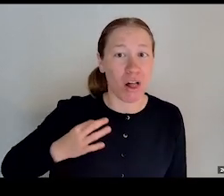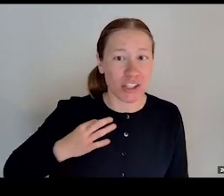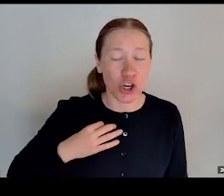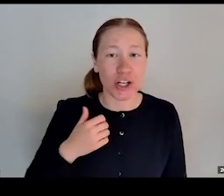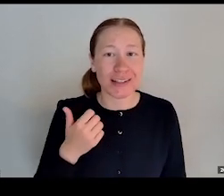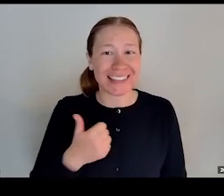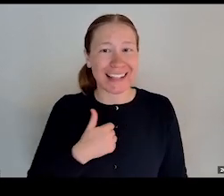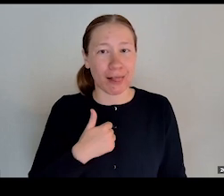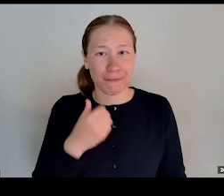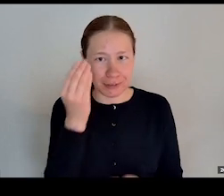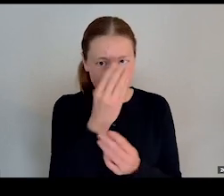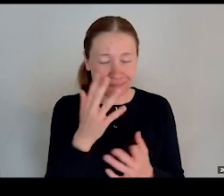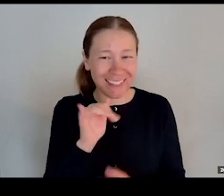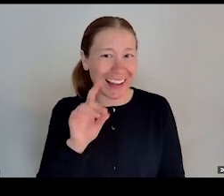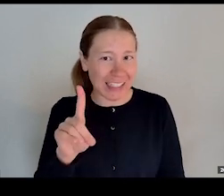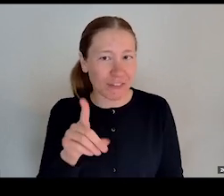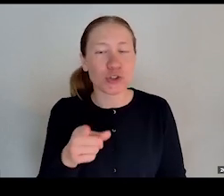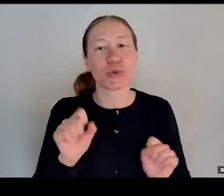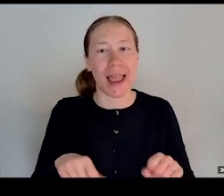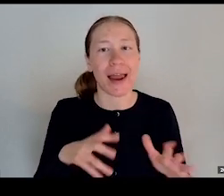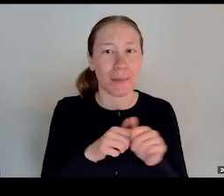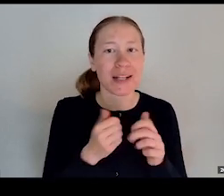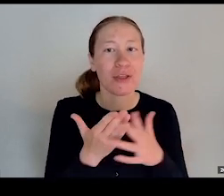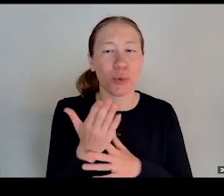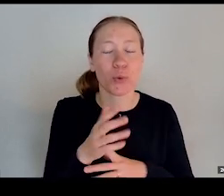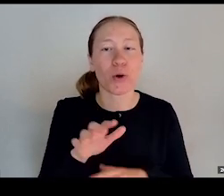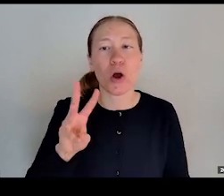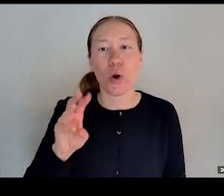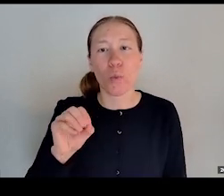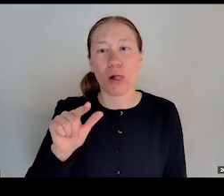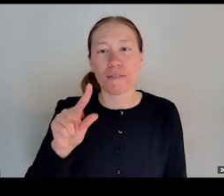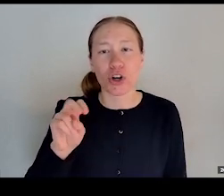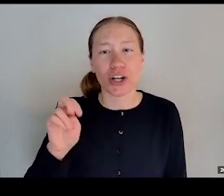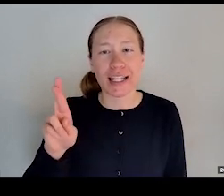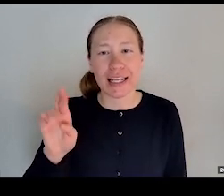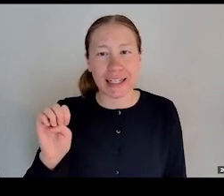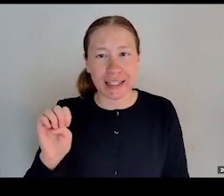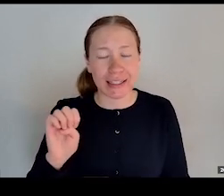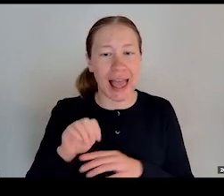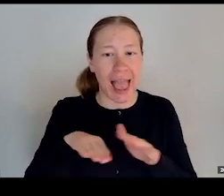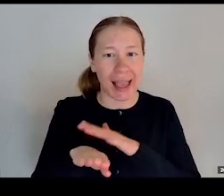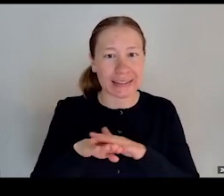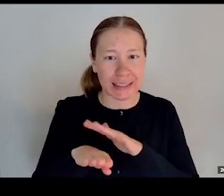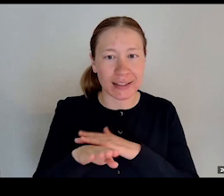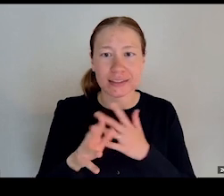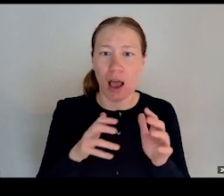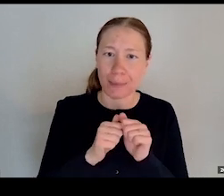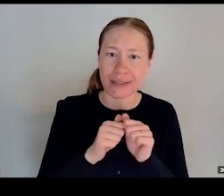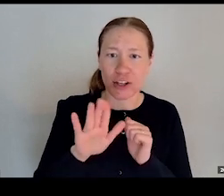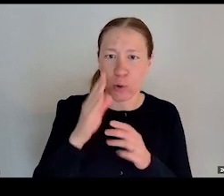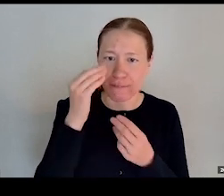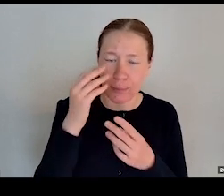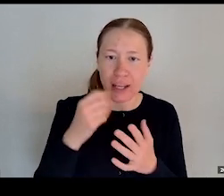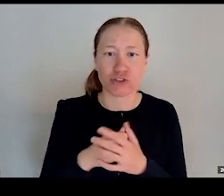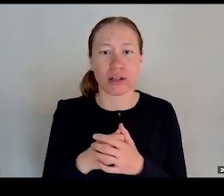for disabilities. You can update this through Wolverine Access. Updating your voluntary self-ID information plays a pivotal role